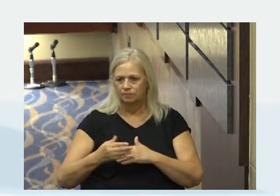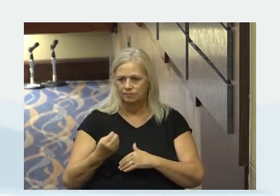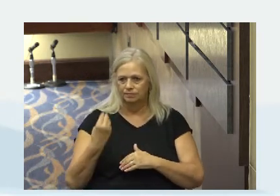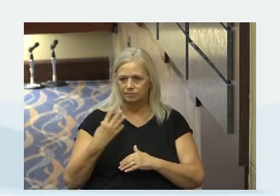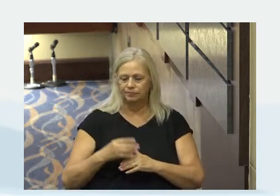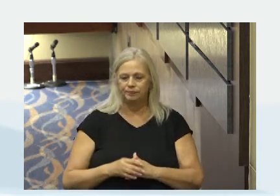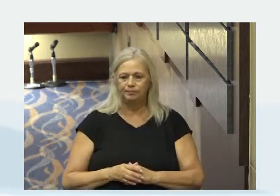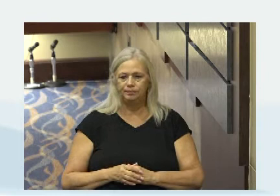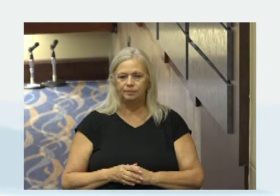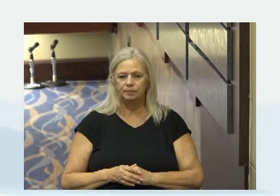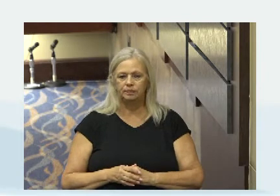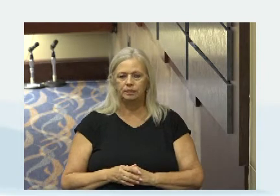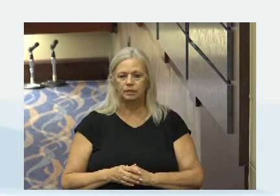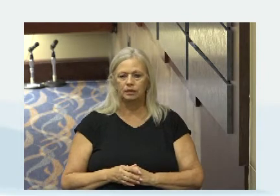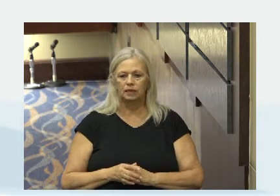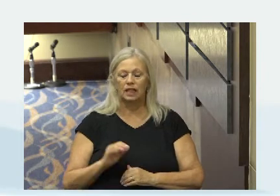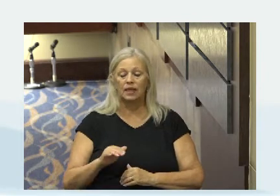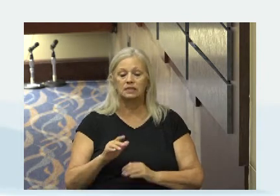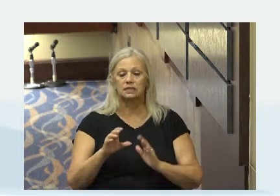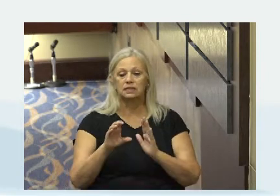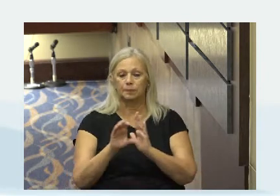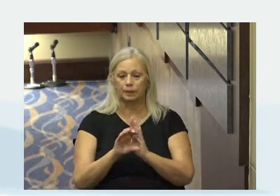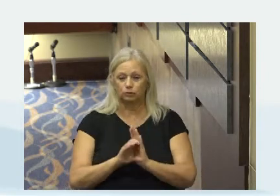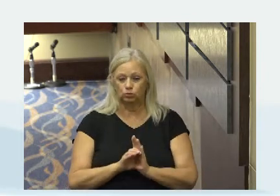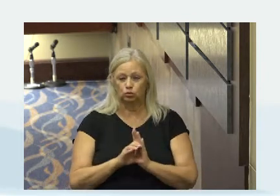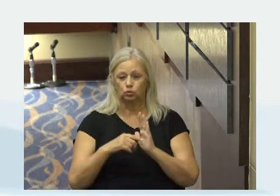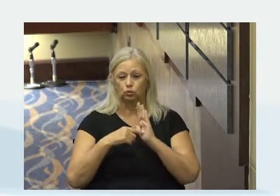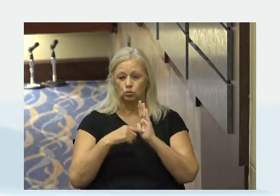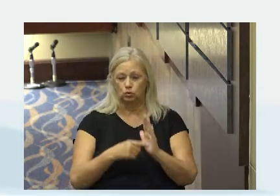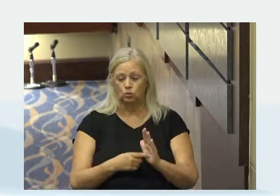Here's some pictures that just show you kind of where we're at.